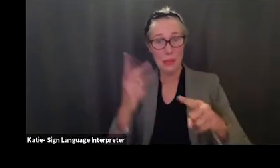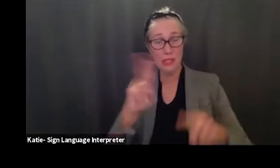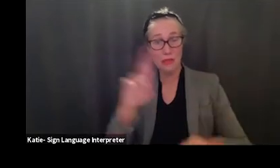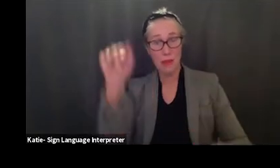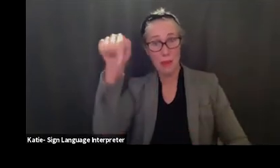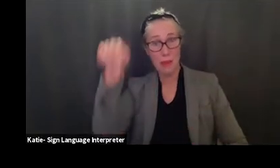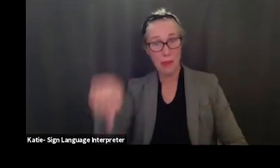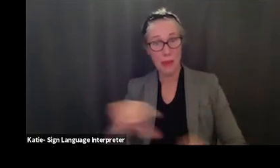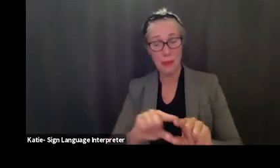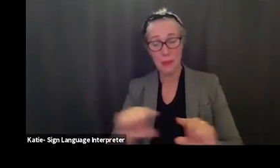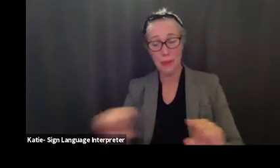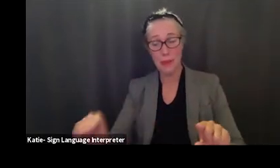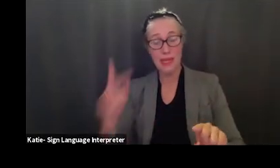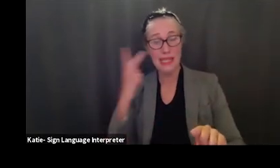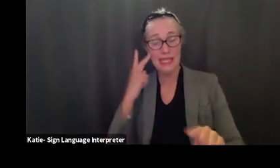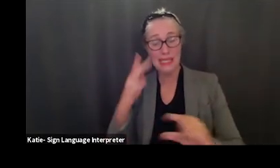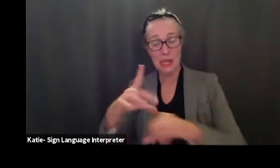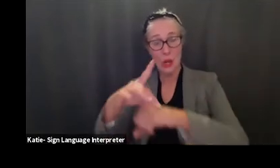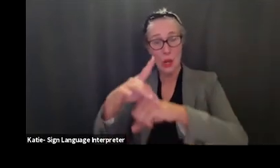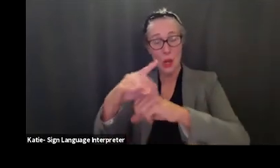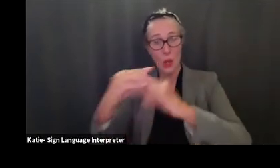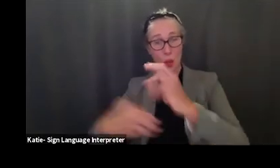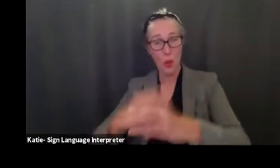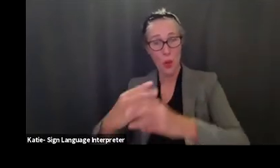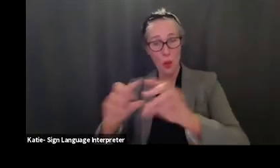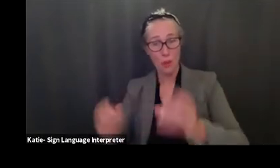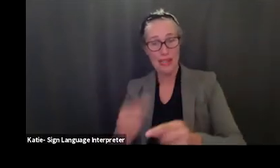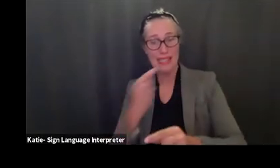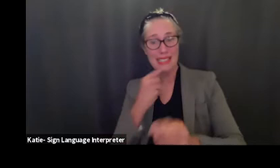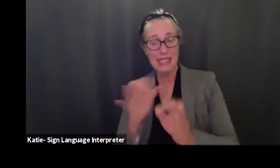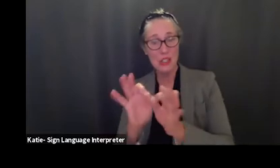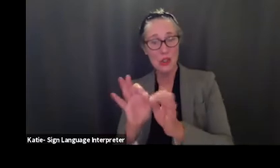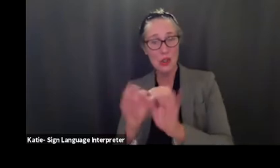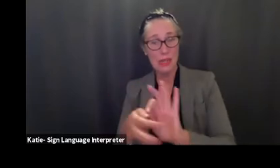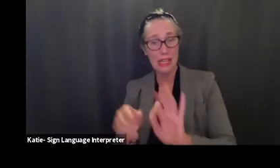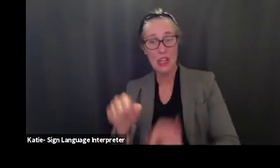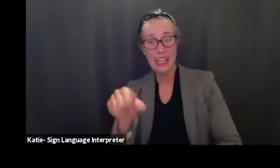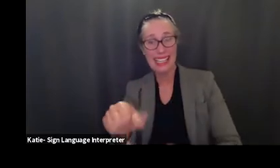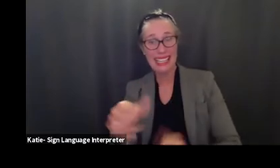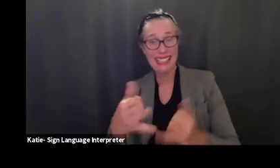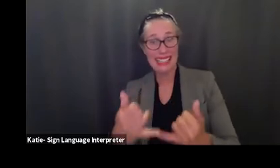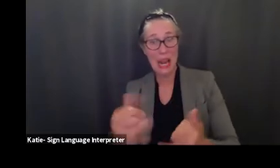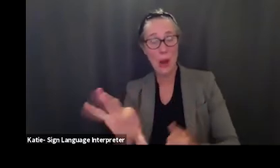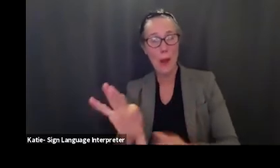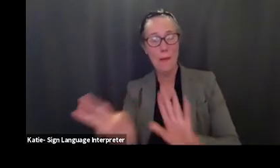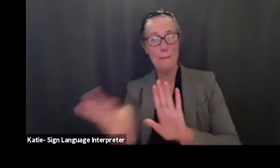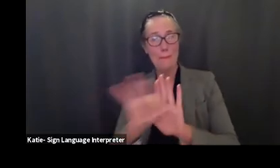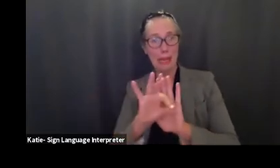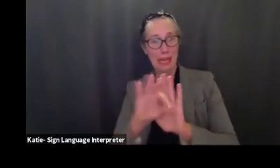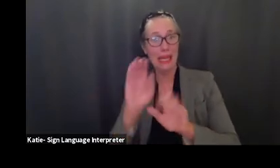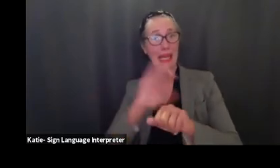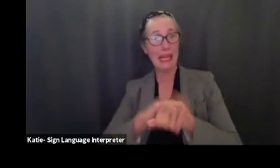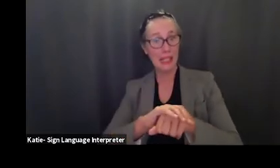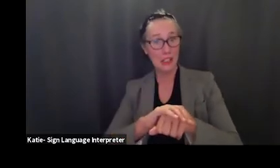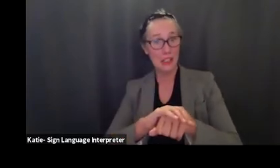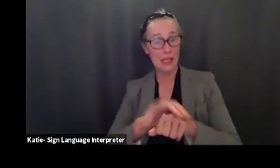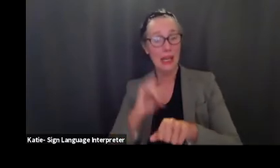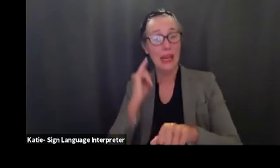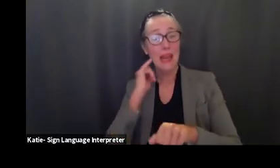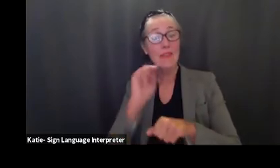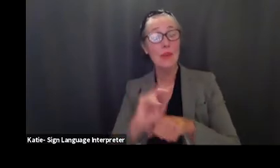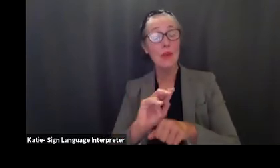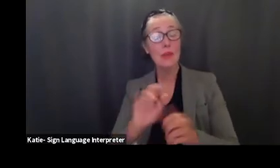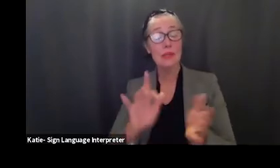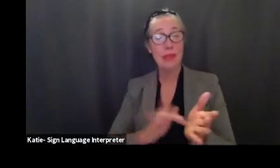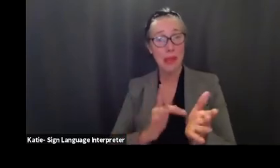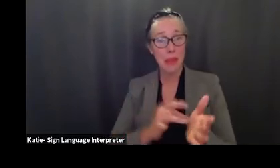screen you will see a globe icon that says interpretation please click on the globe now and select English if you are on an iPad or a